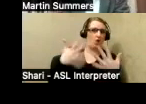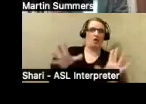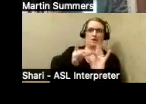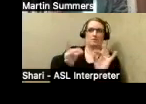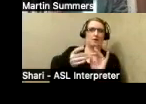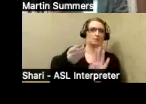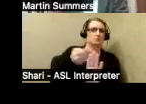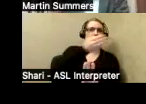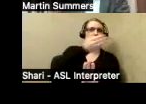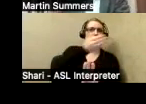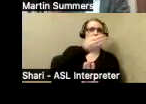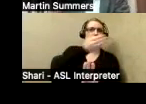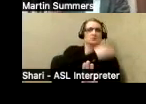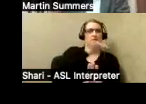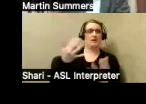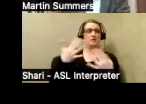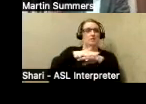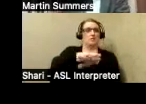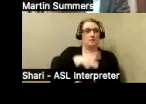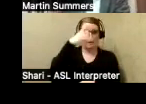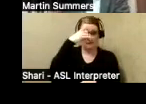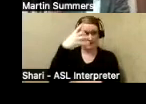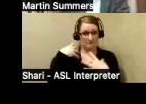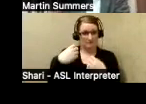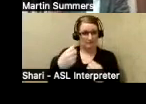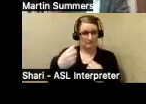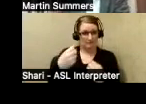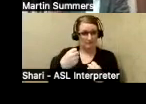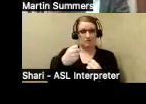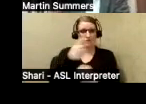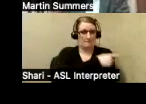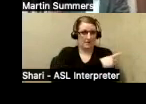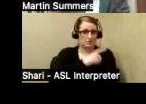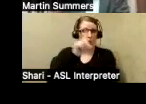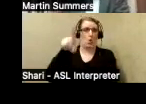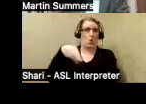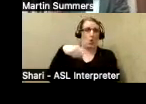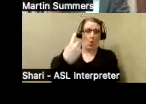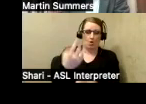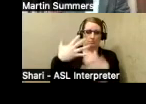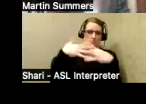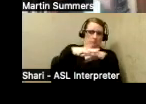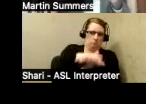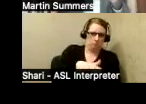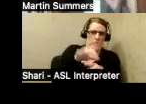racial intermixing of the mentally ill should only be done among the most deviant